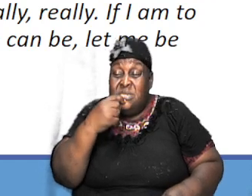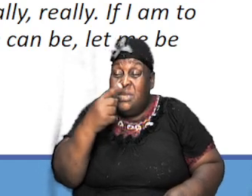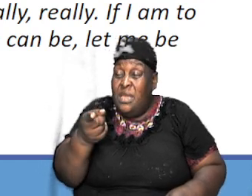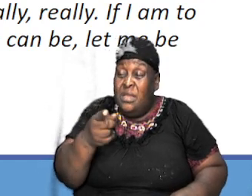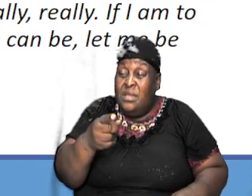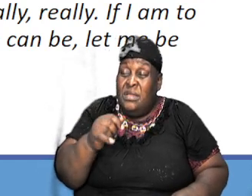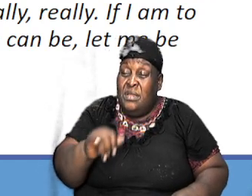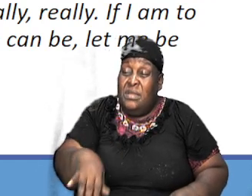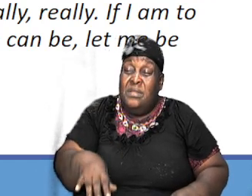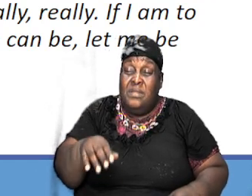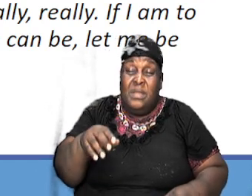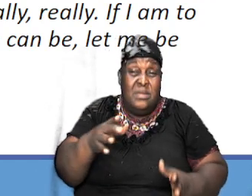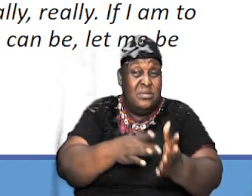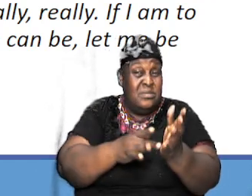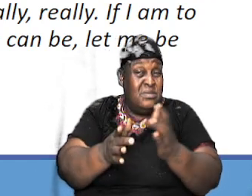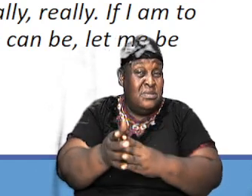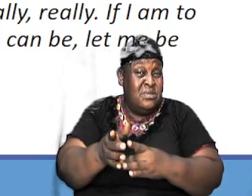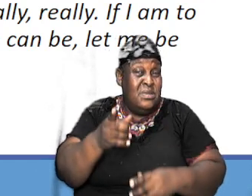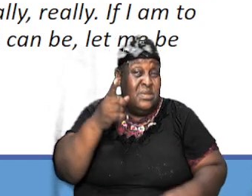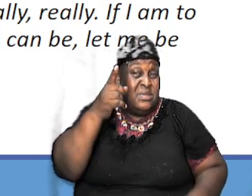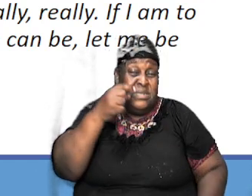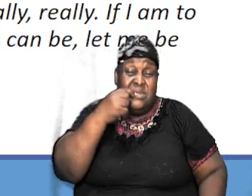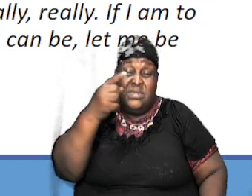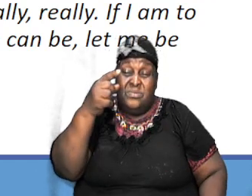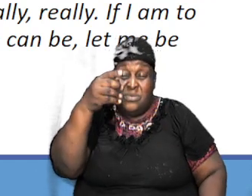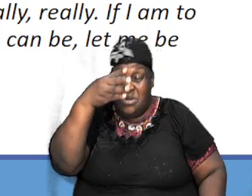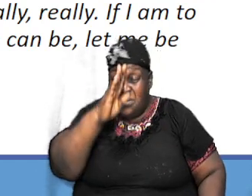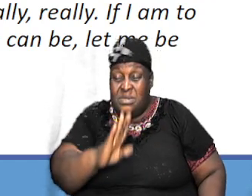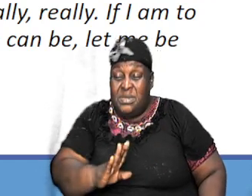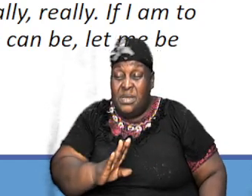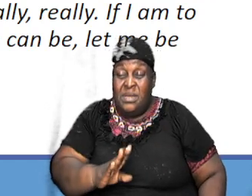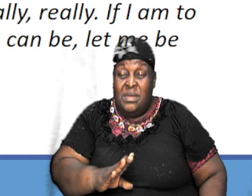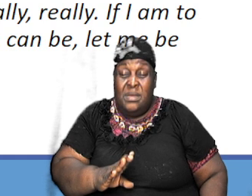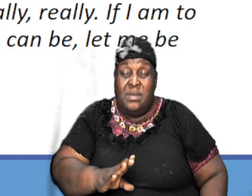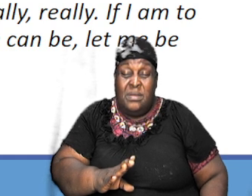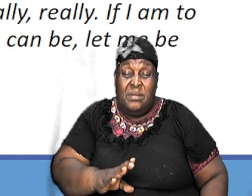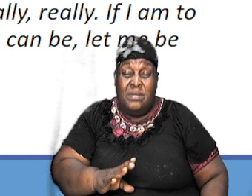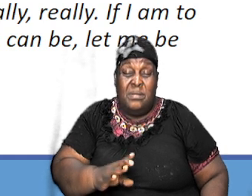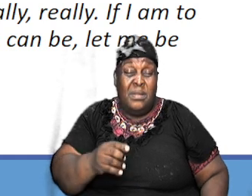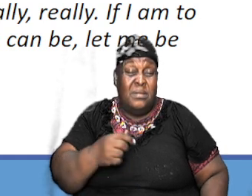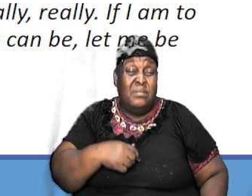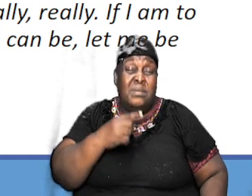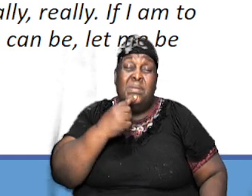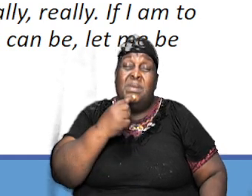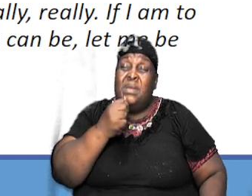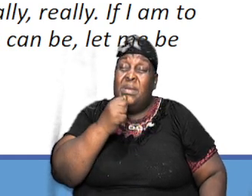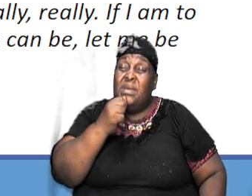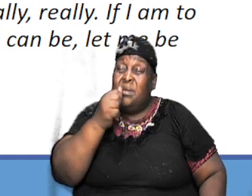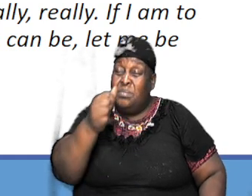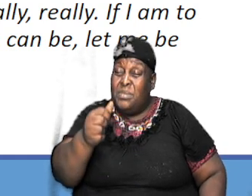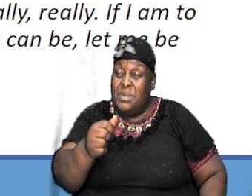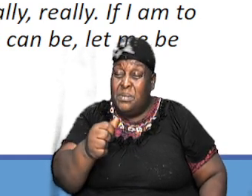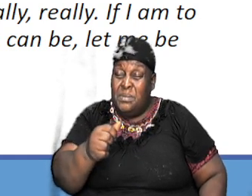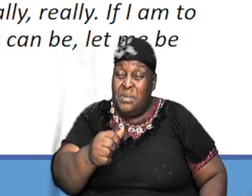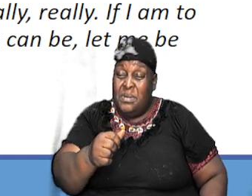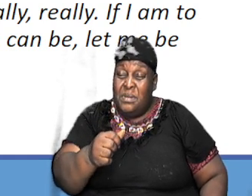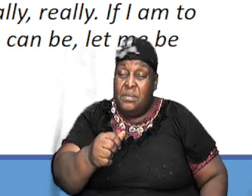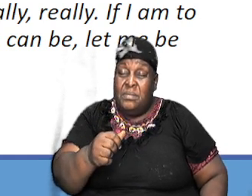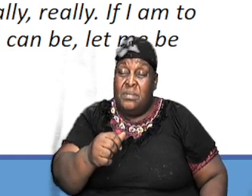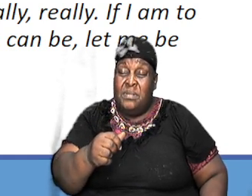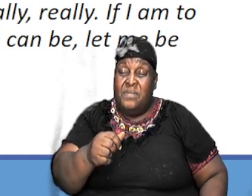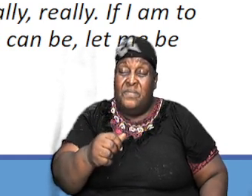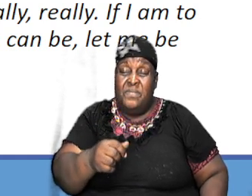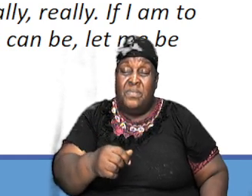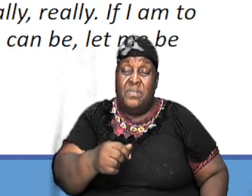God. And how? Because he made this statement, I am. Now the first time we hear the term